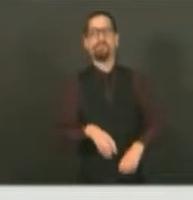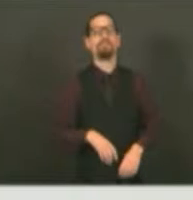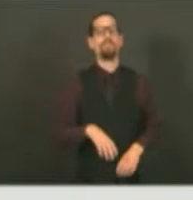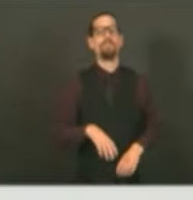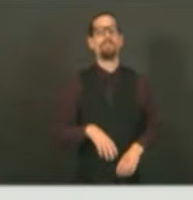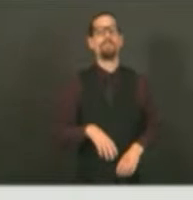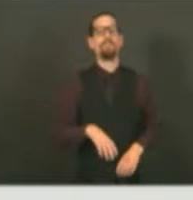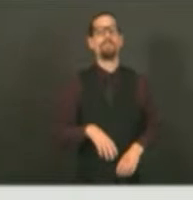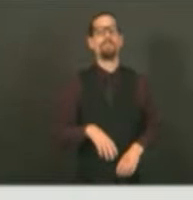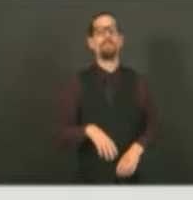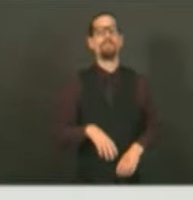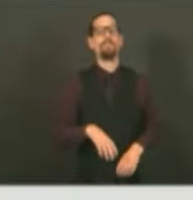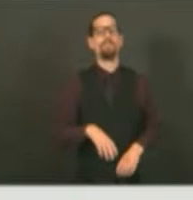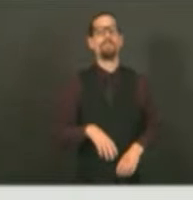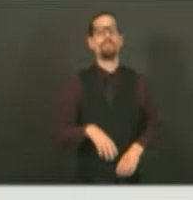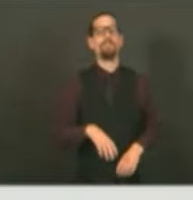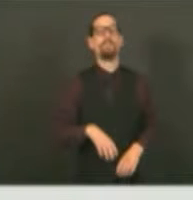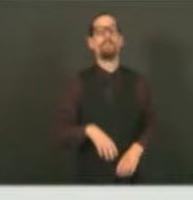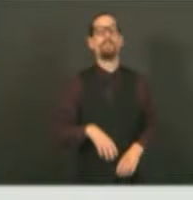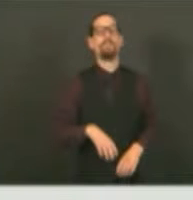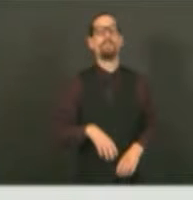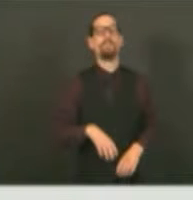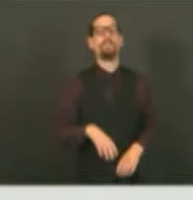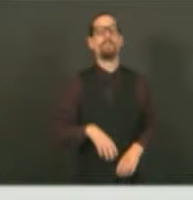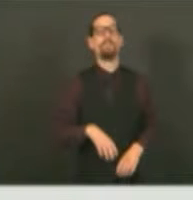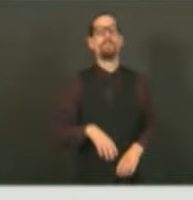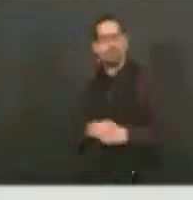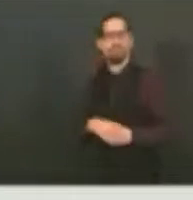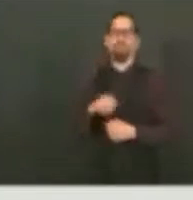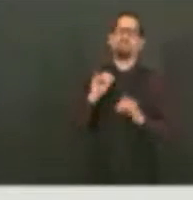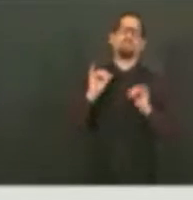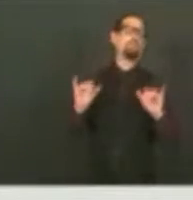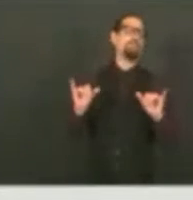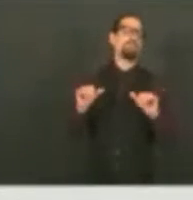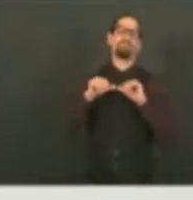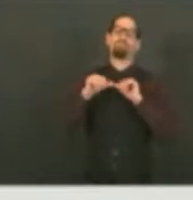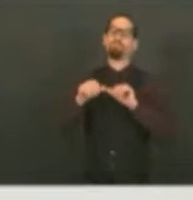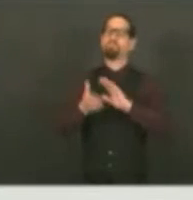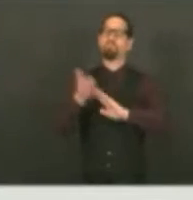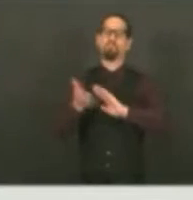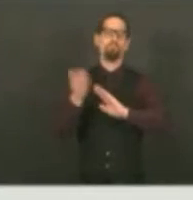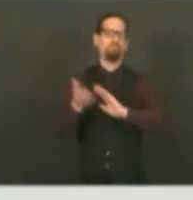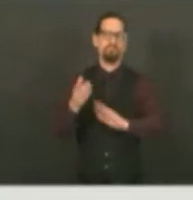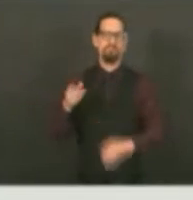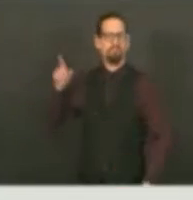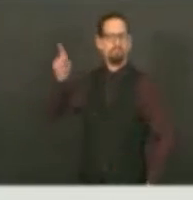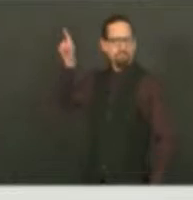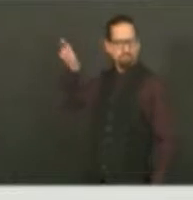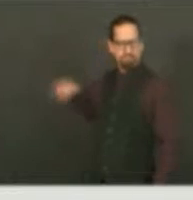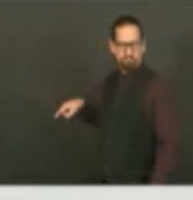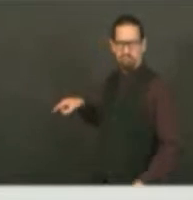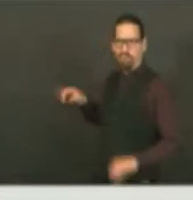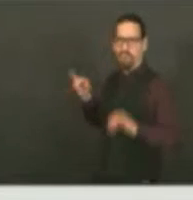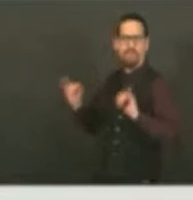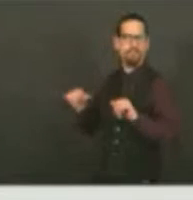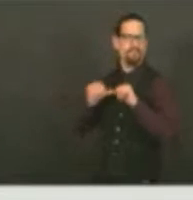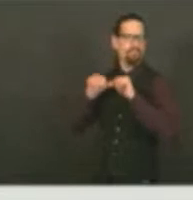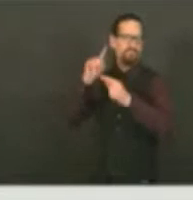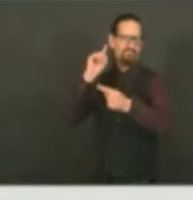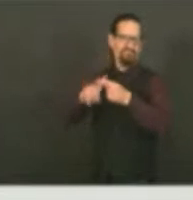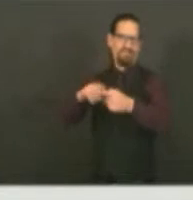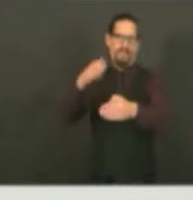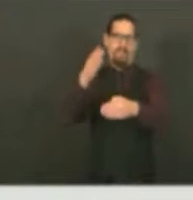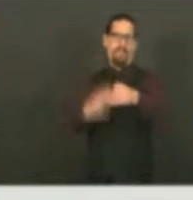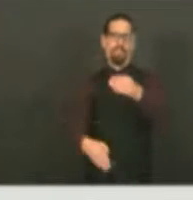personal services, and they will continue to be open just as they are through the end of the year. Haircuts,